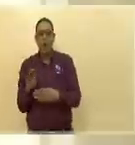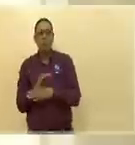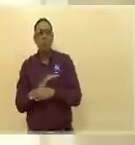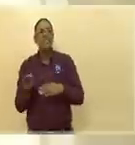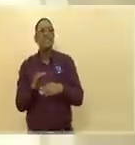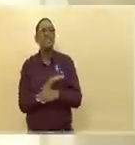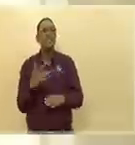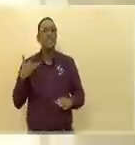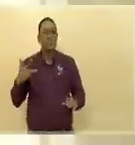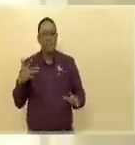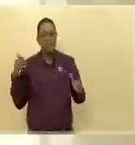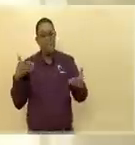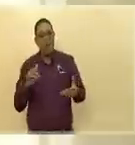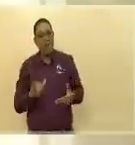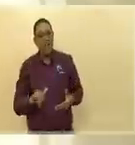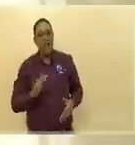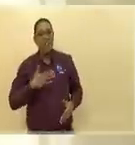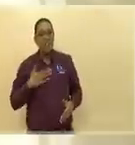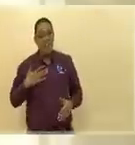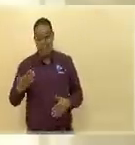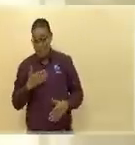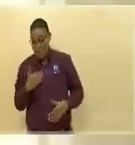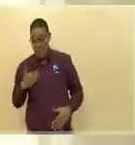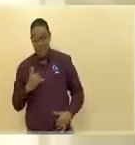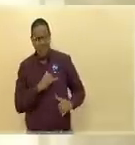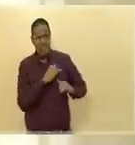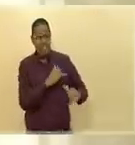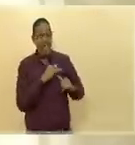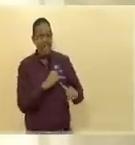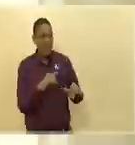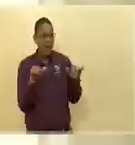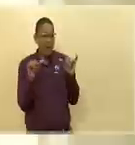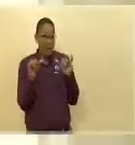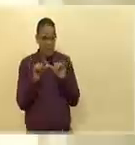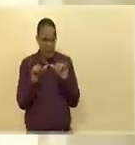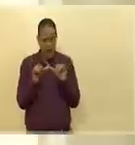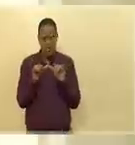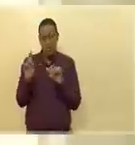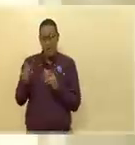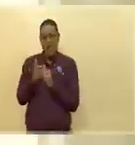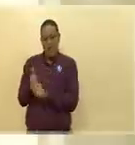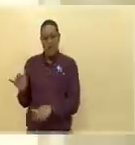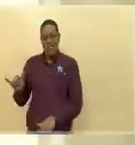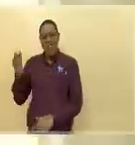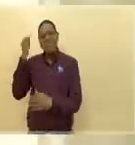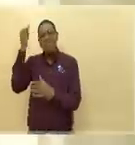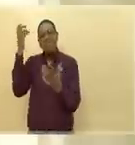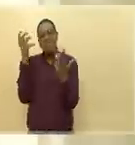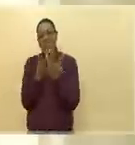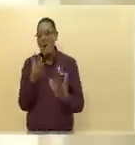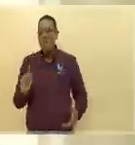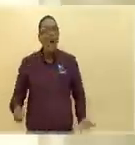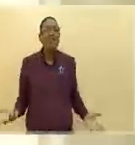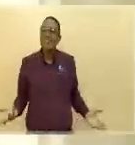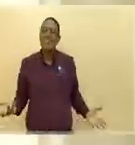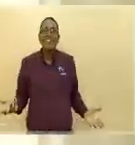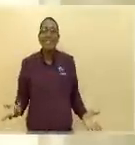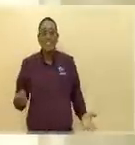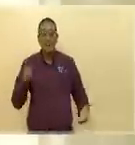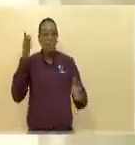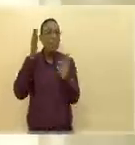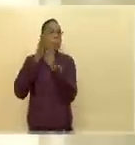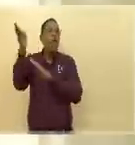built around this, and my colleagues here and myself are actually measured by the extent to which we do so. At the core of this